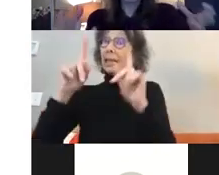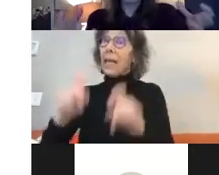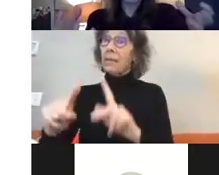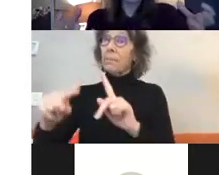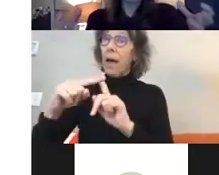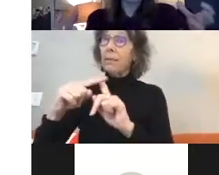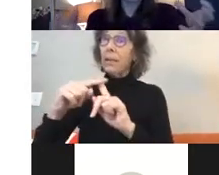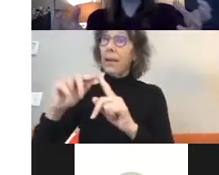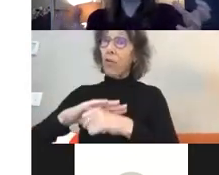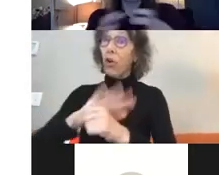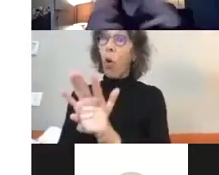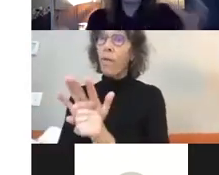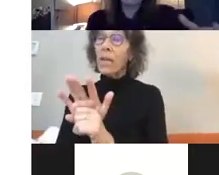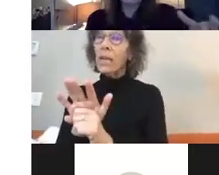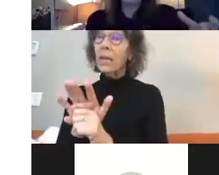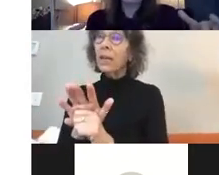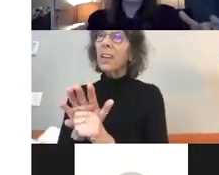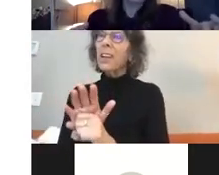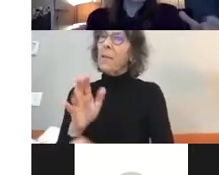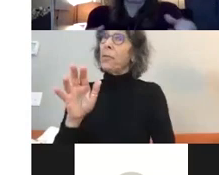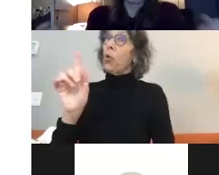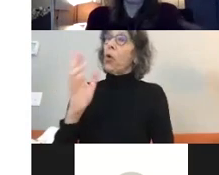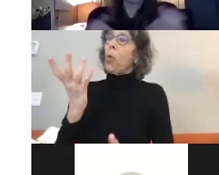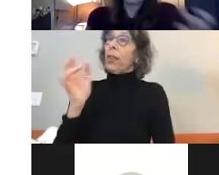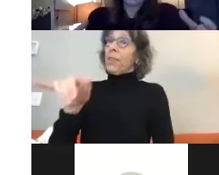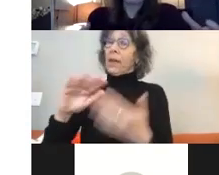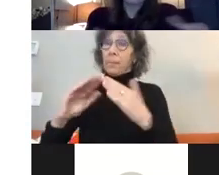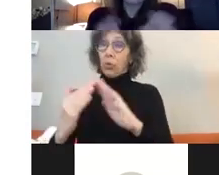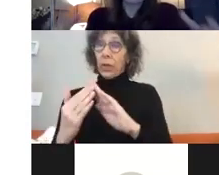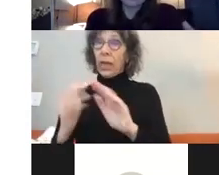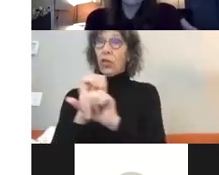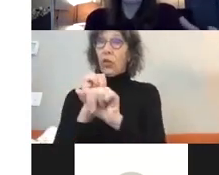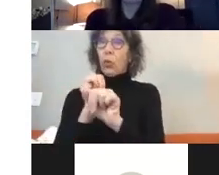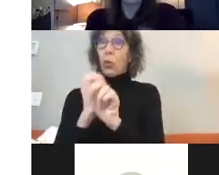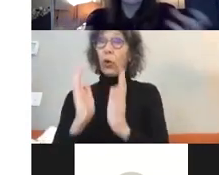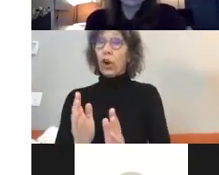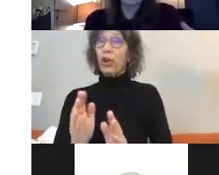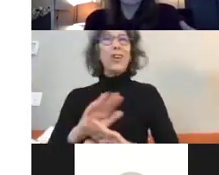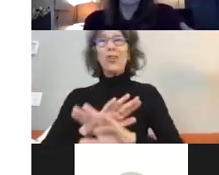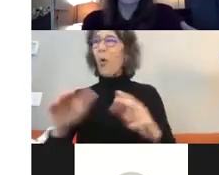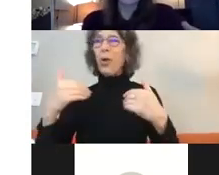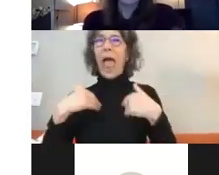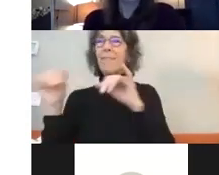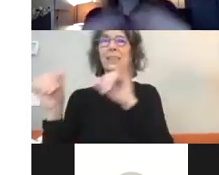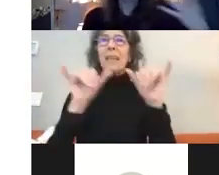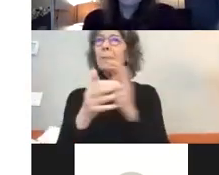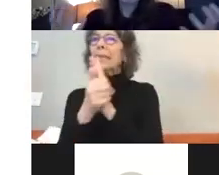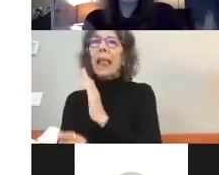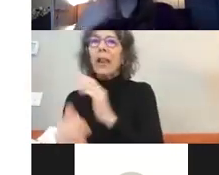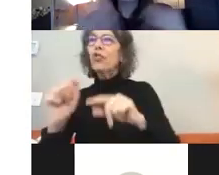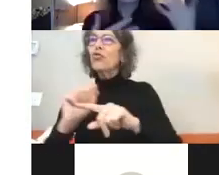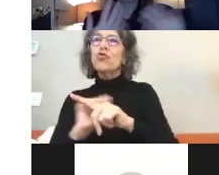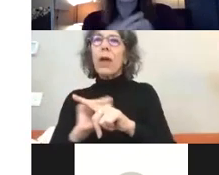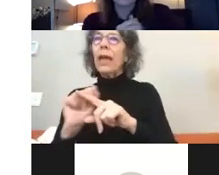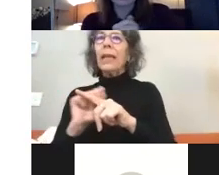a community where the workers there, they don't have the same skills and the same training or the same